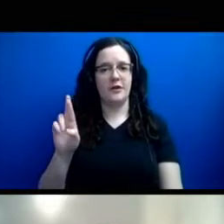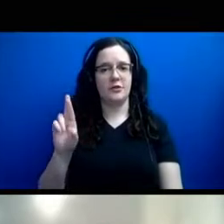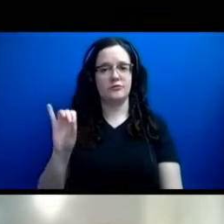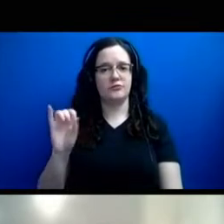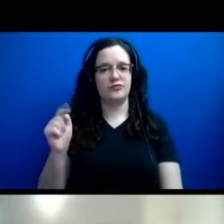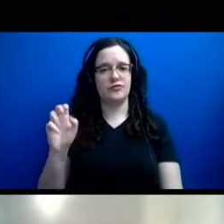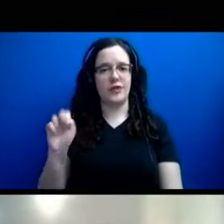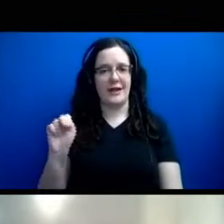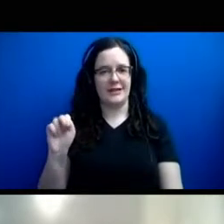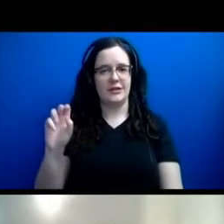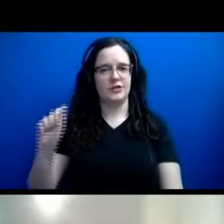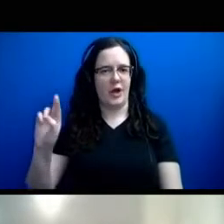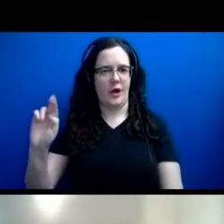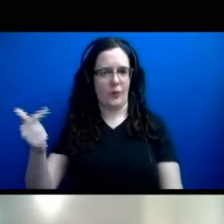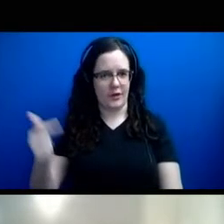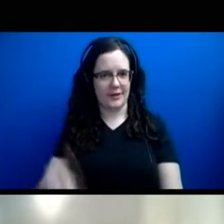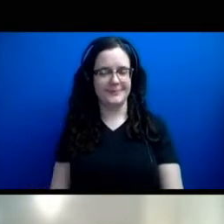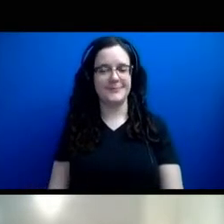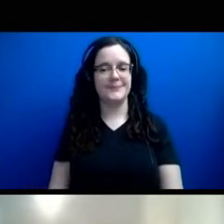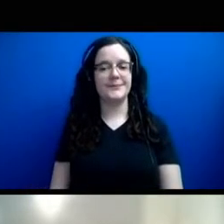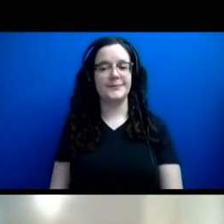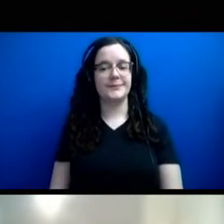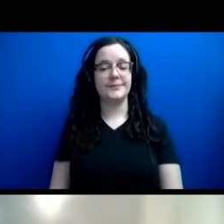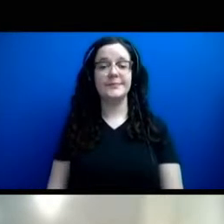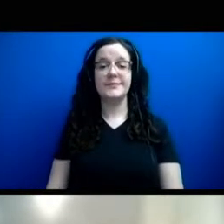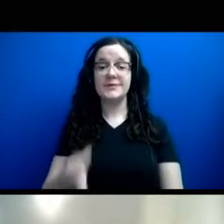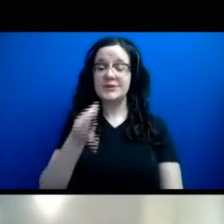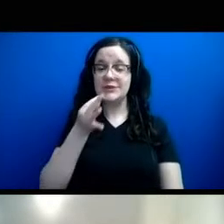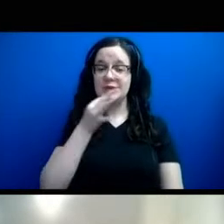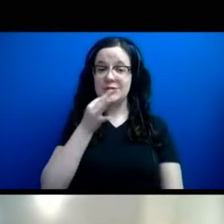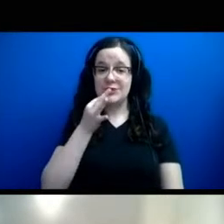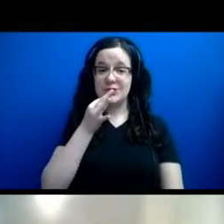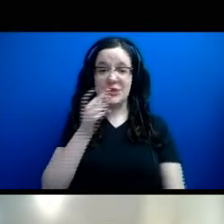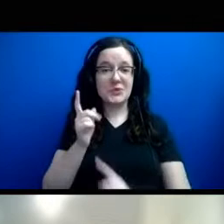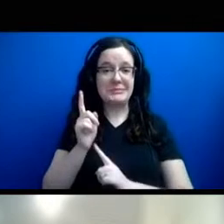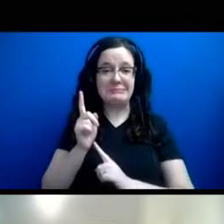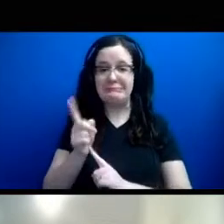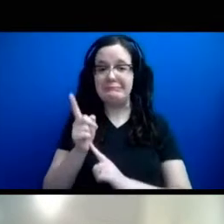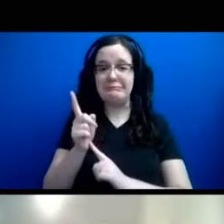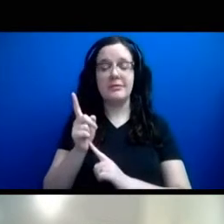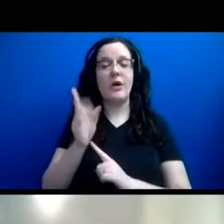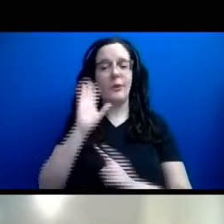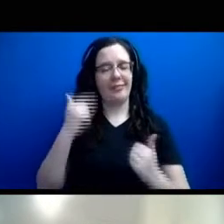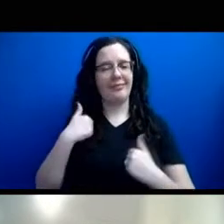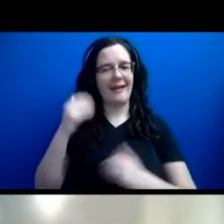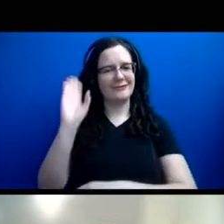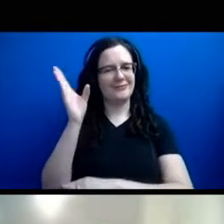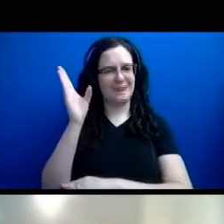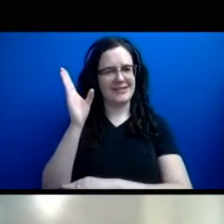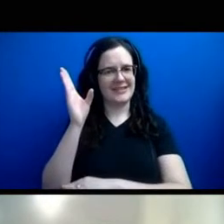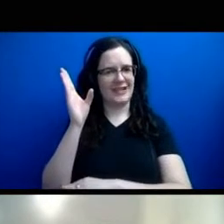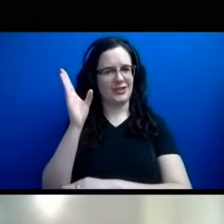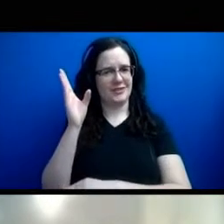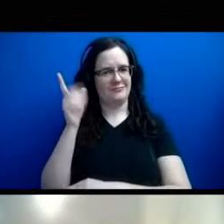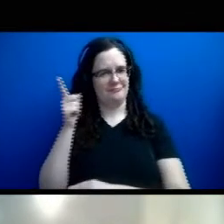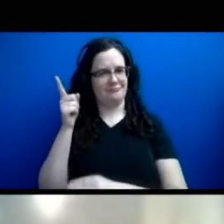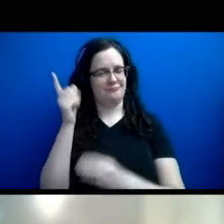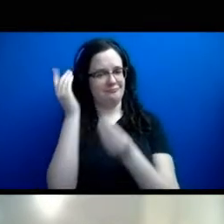www.townofbrighton.org. Now, in a minute, we are going to have a presentation to the community,